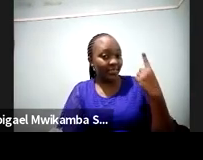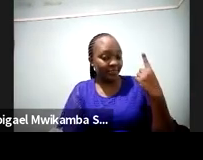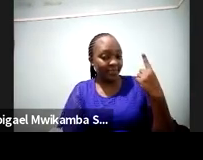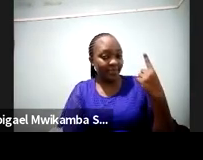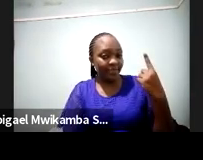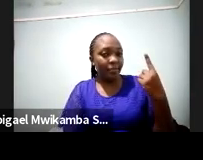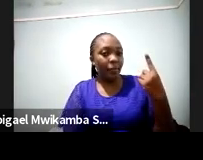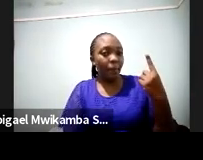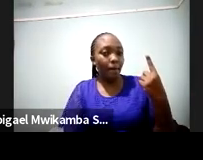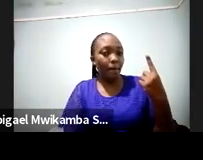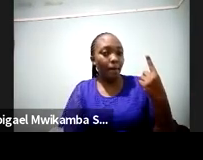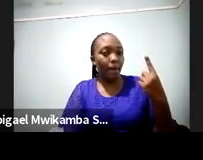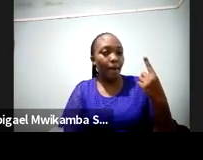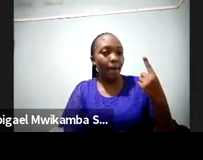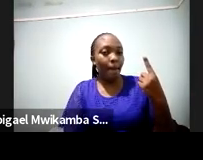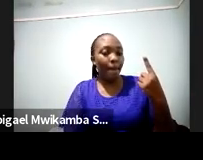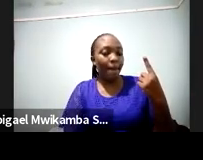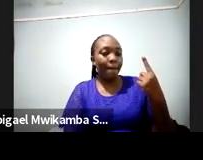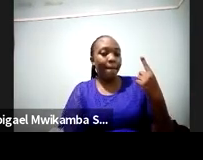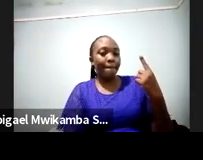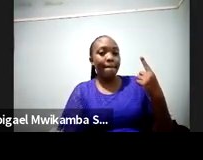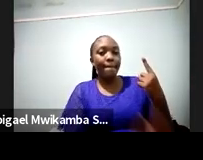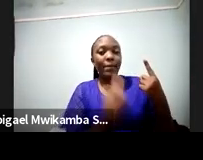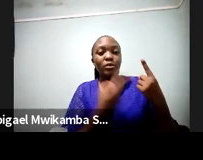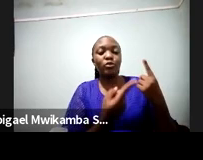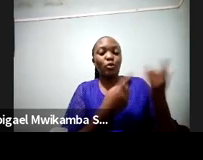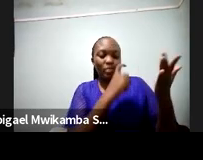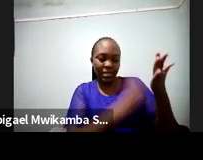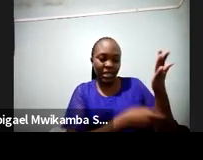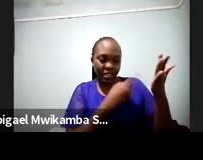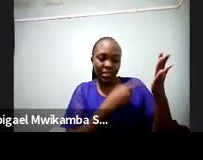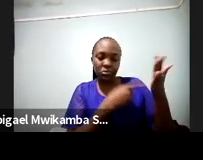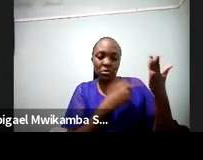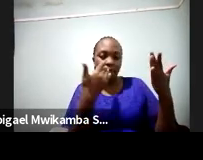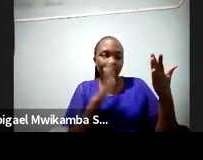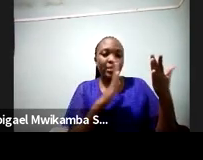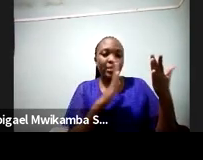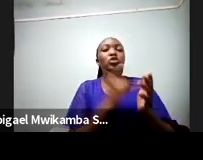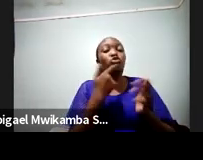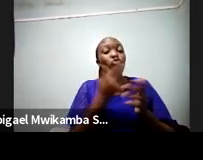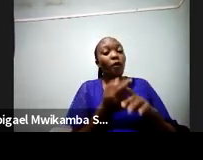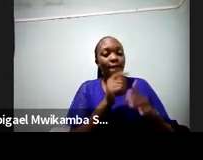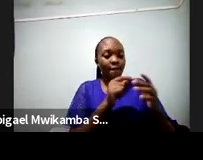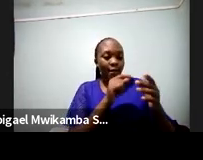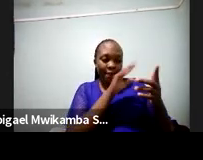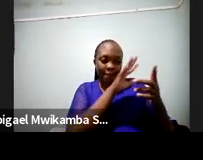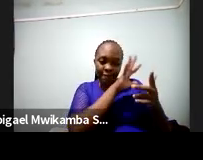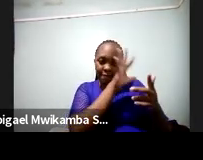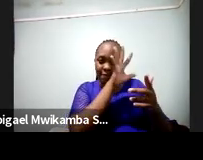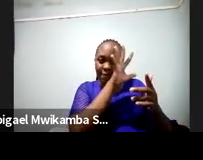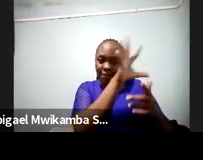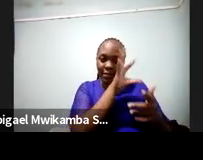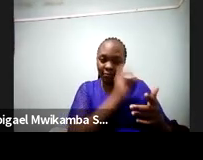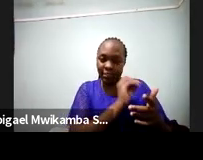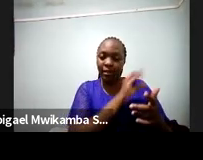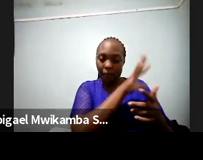income. So 50% of your net income should go to your life essentials, such as paying your utilities, your rent, your groceries,